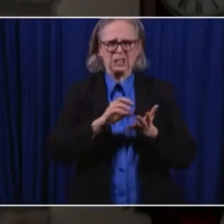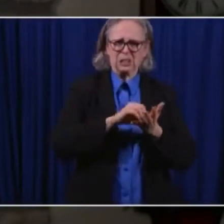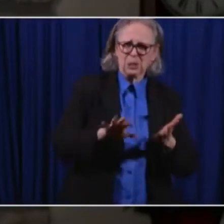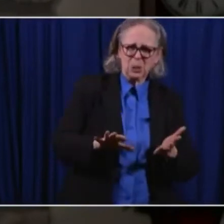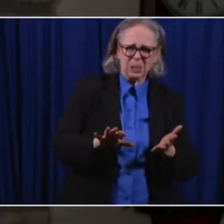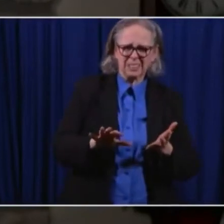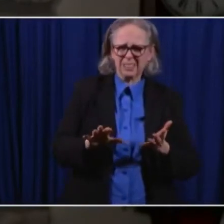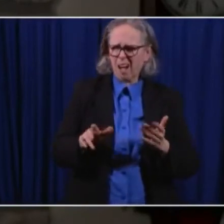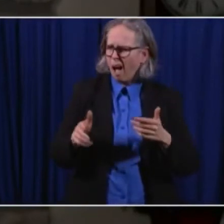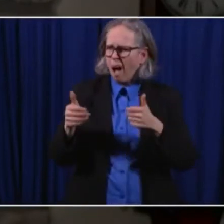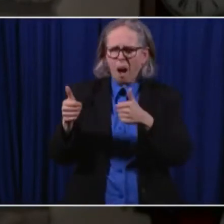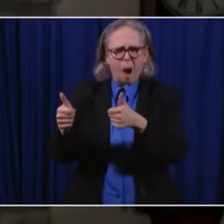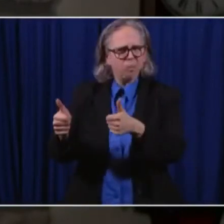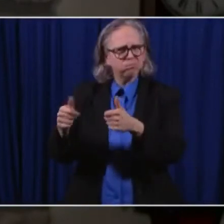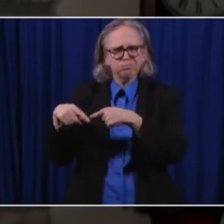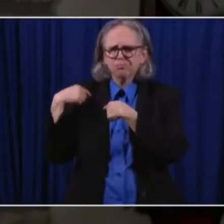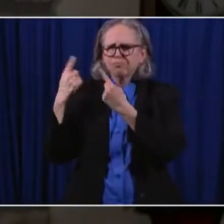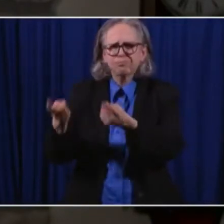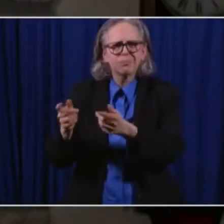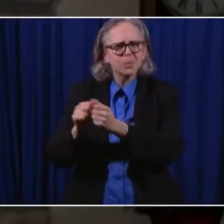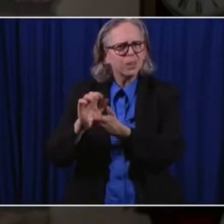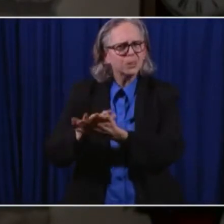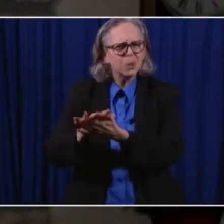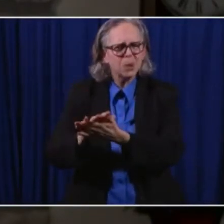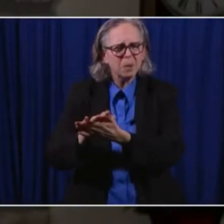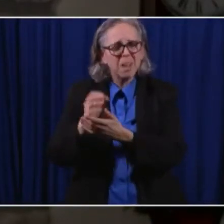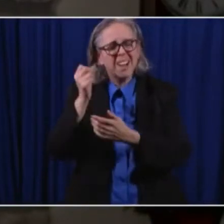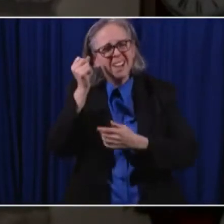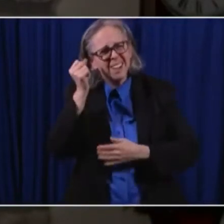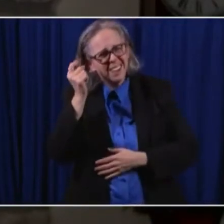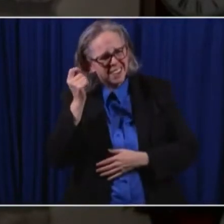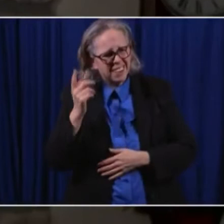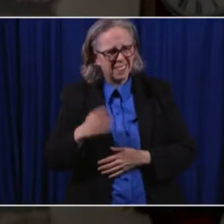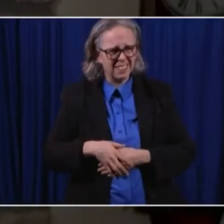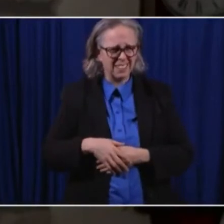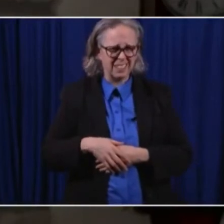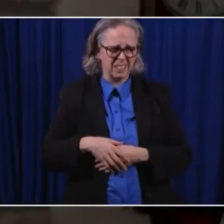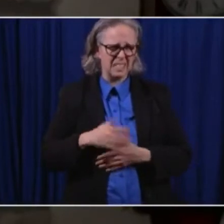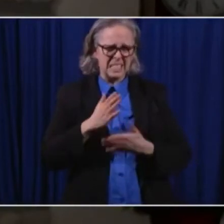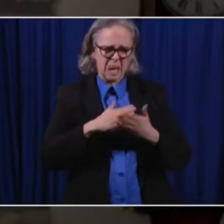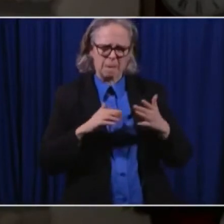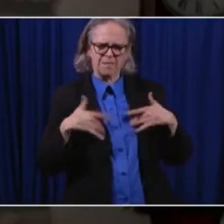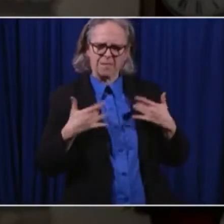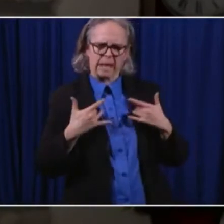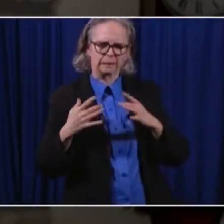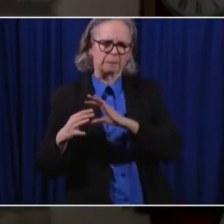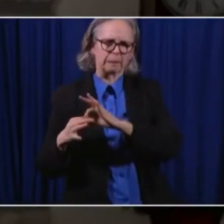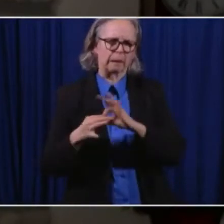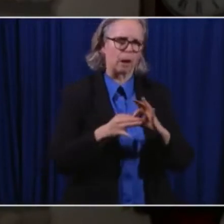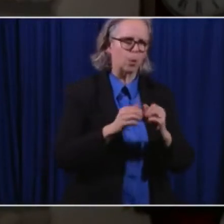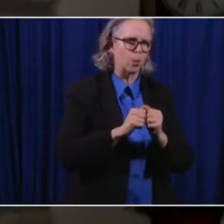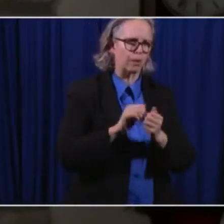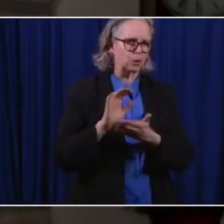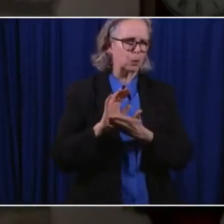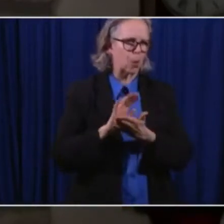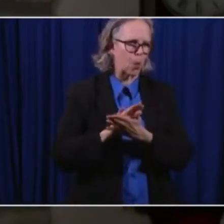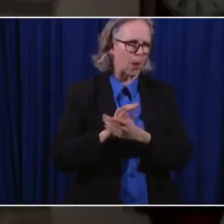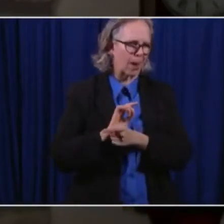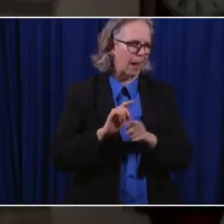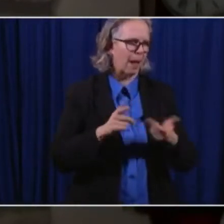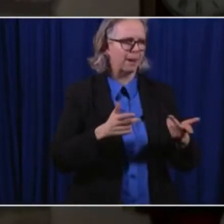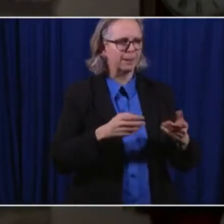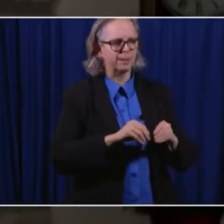of peripheral to school where we know we've seen spread. So buying another week is